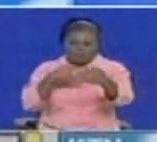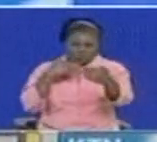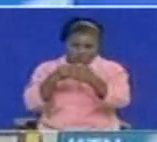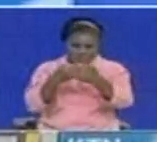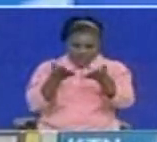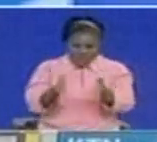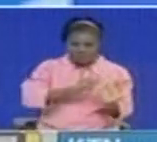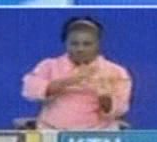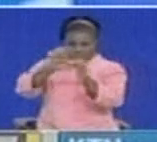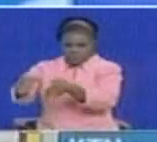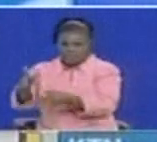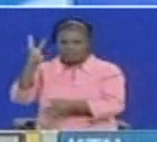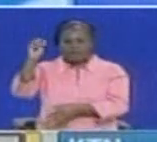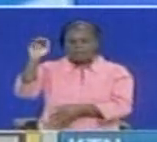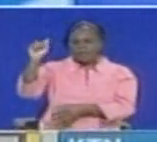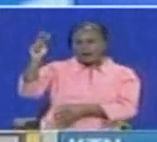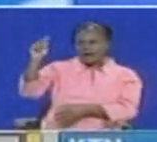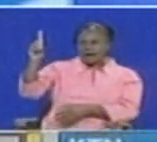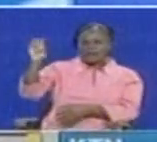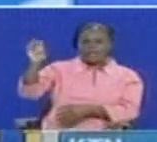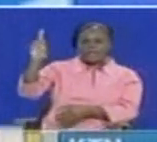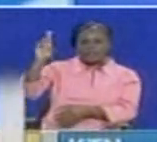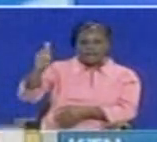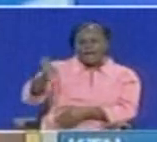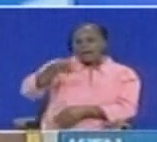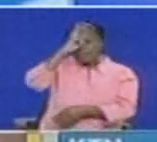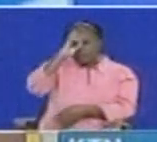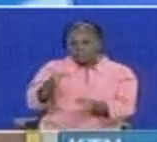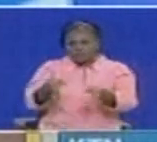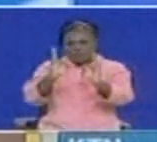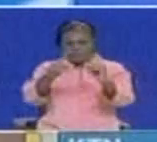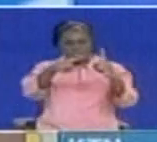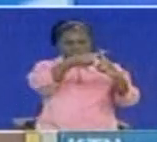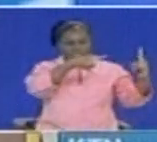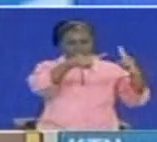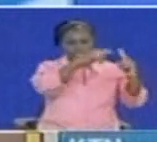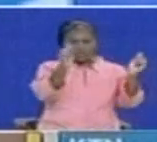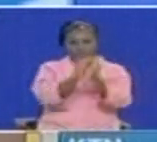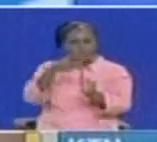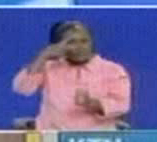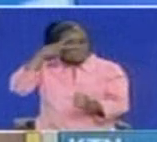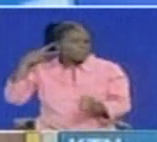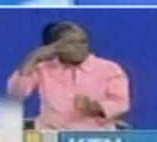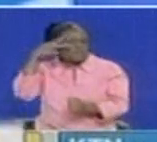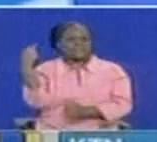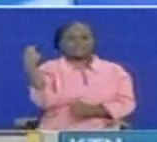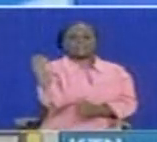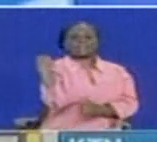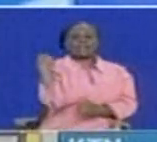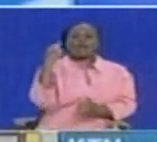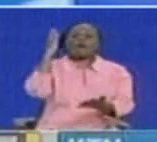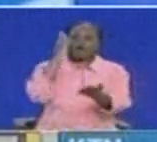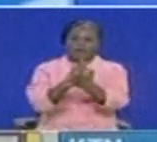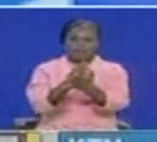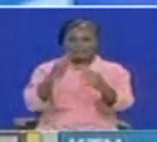go to Mandera, where the number of police officers killed by the Al-Shabaab in yesterday's attack has now been confirmed